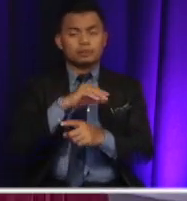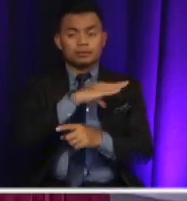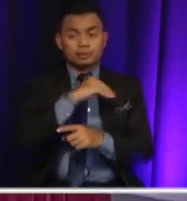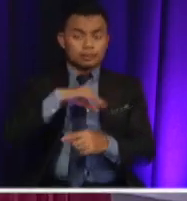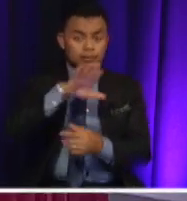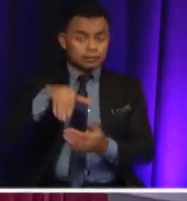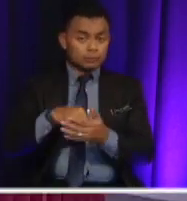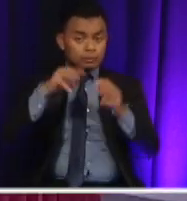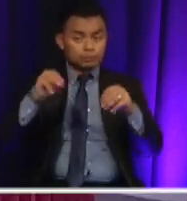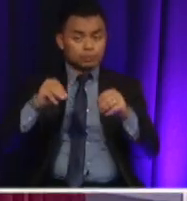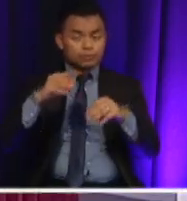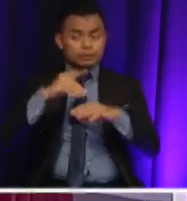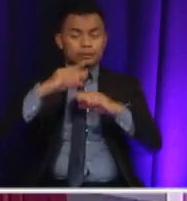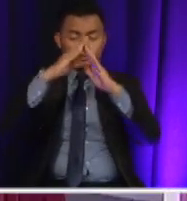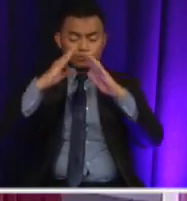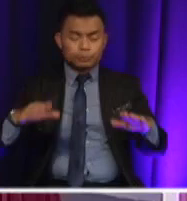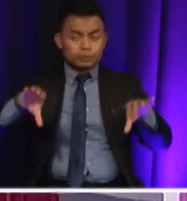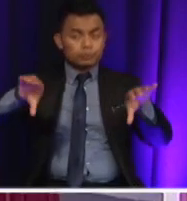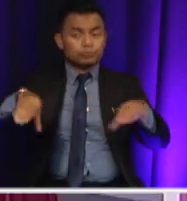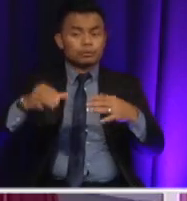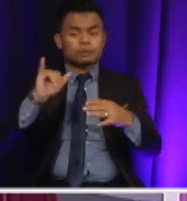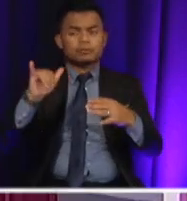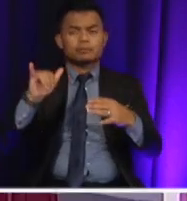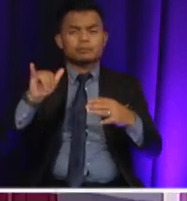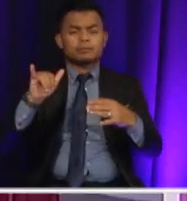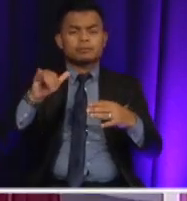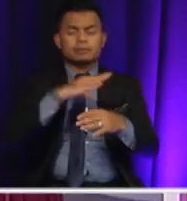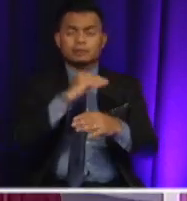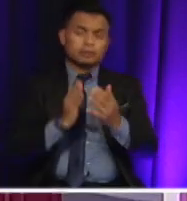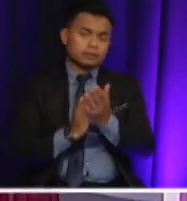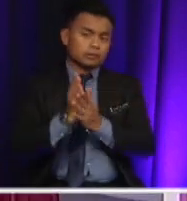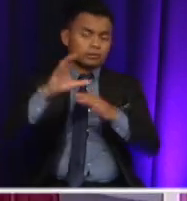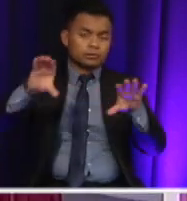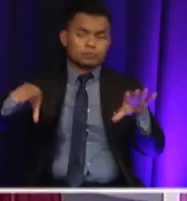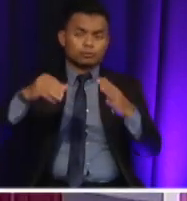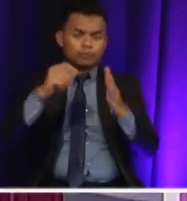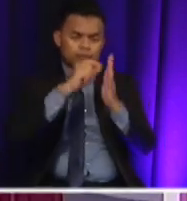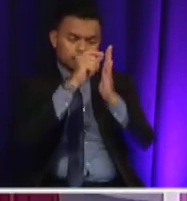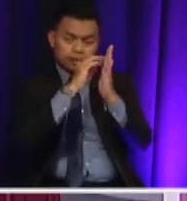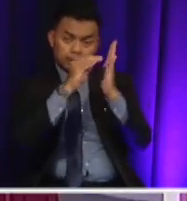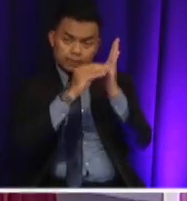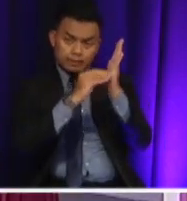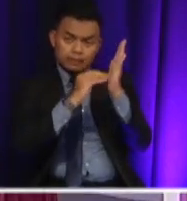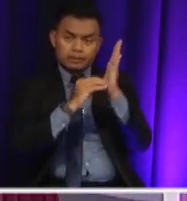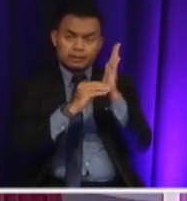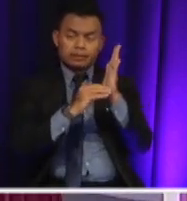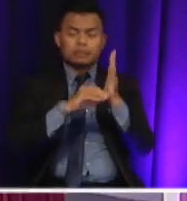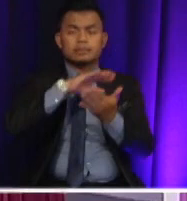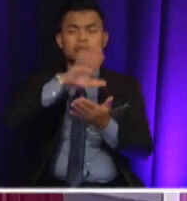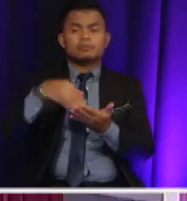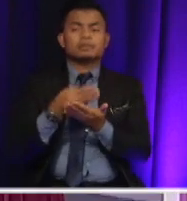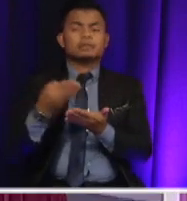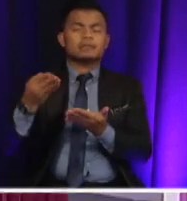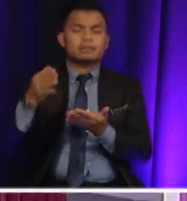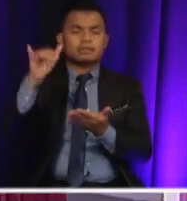too. Alright. I want you to simply, quickly make a list of the things, okay? The